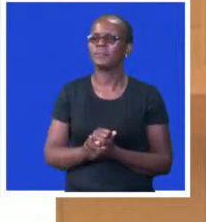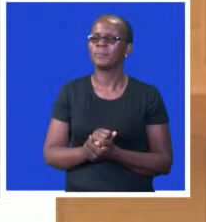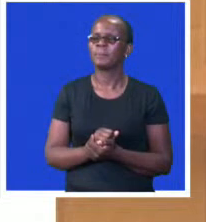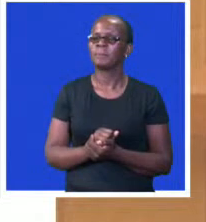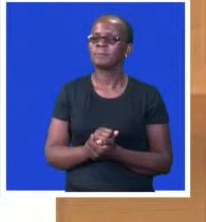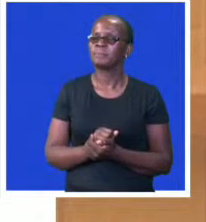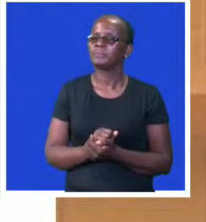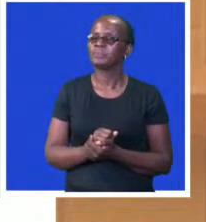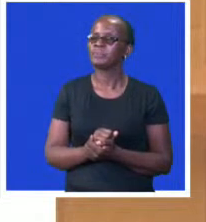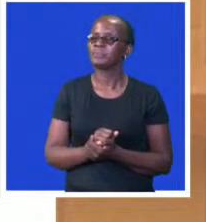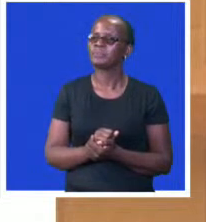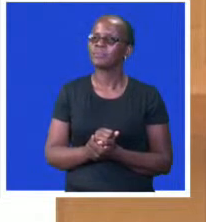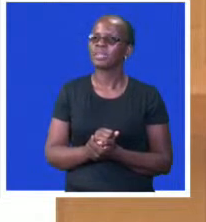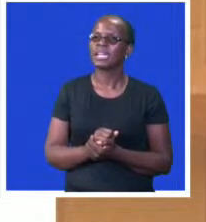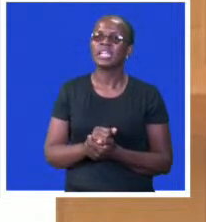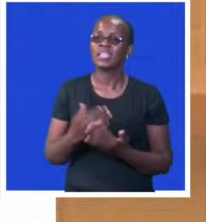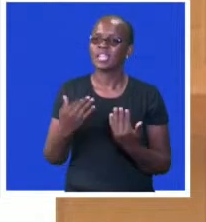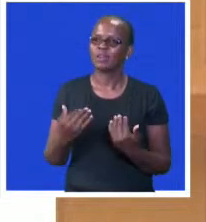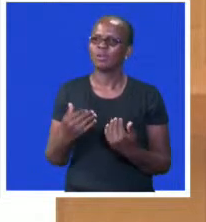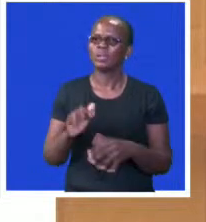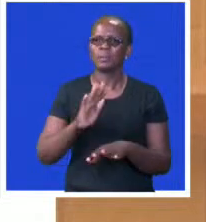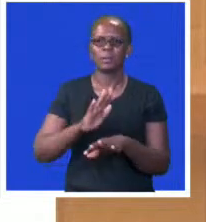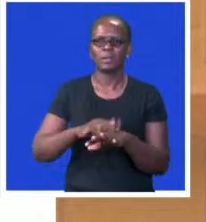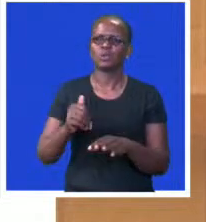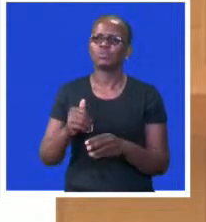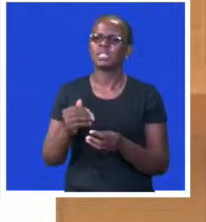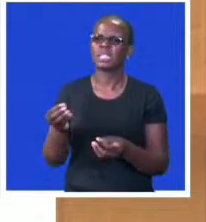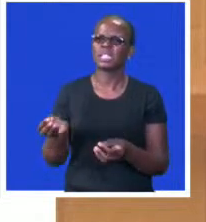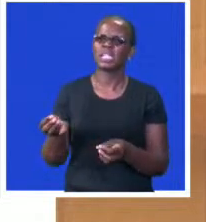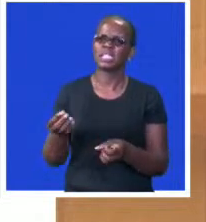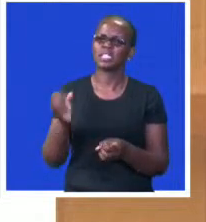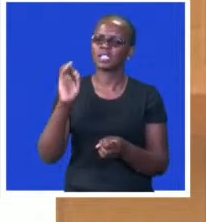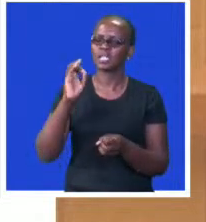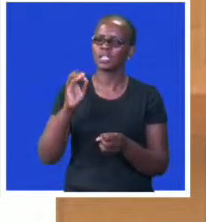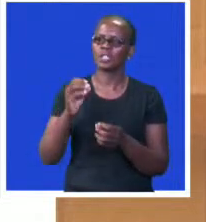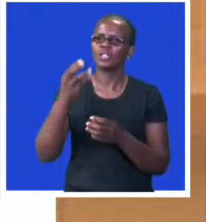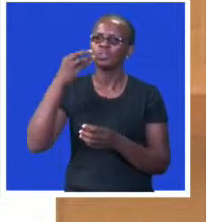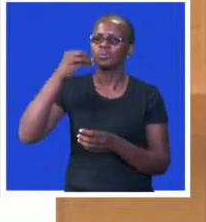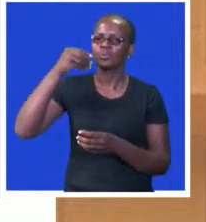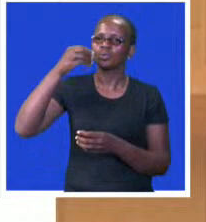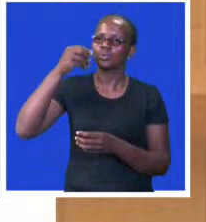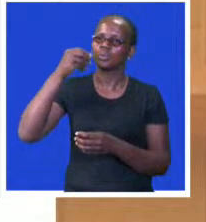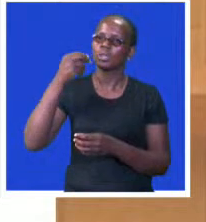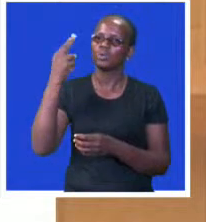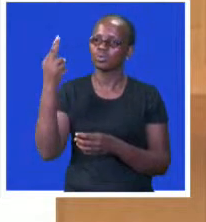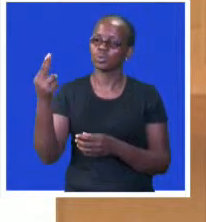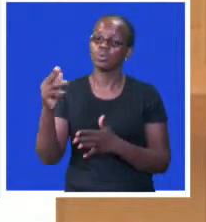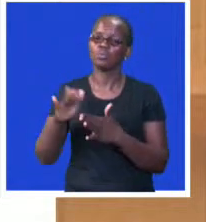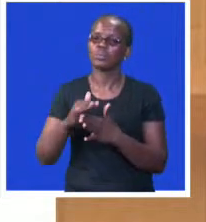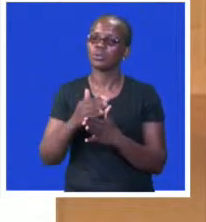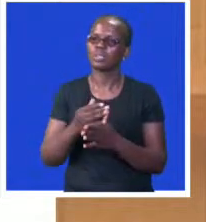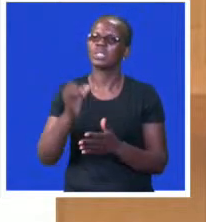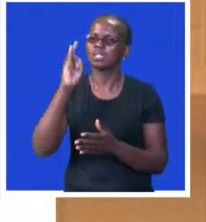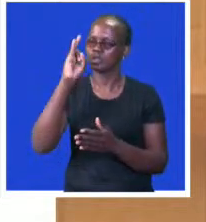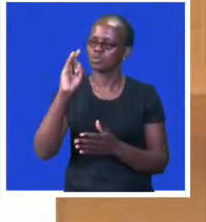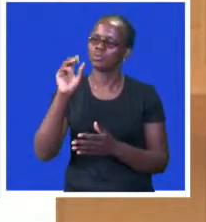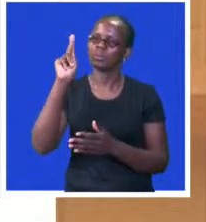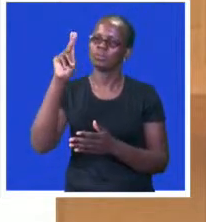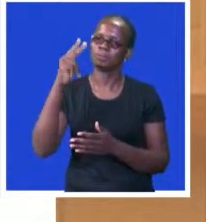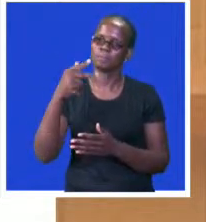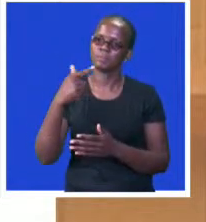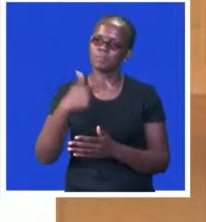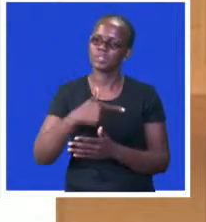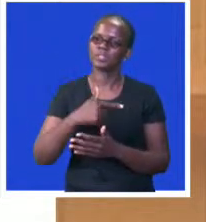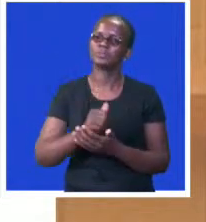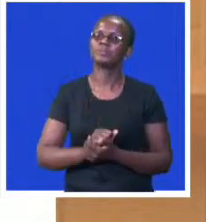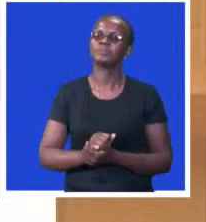of the sugar twice because of the 2 kg. Because our quantity was 1 packet of 2 kg